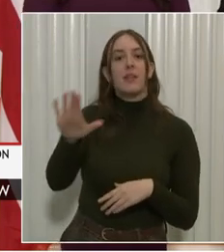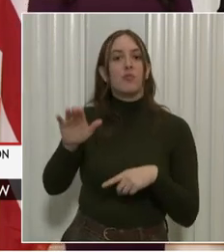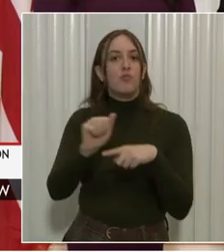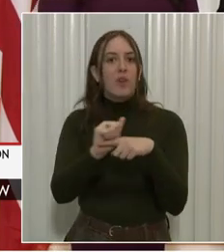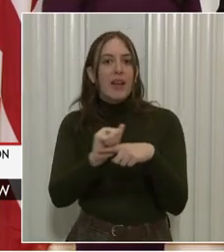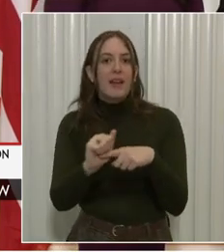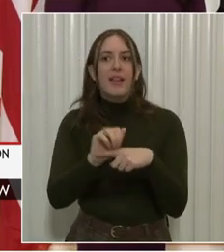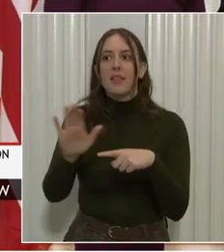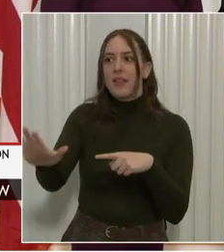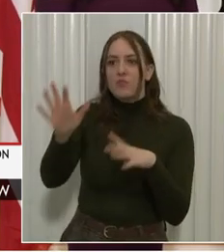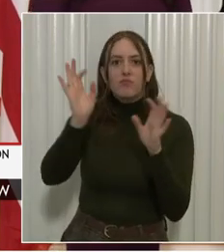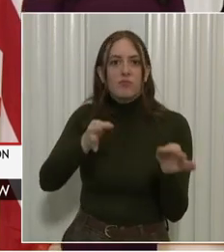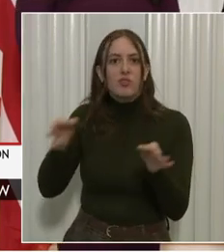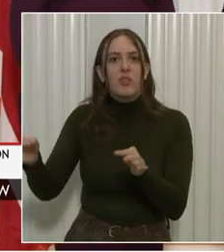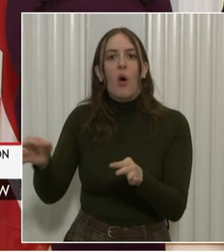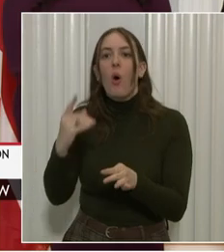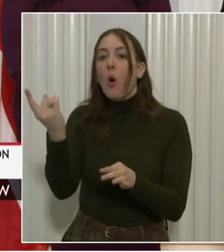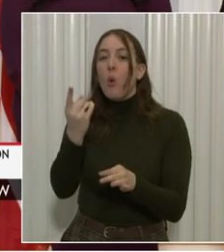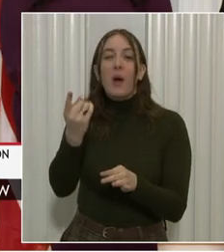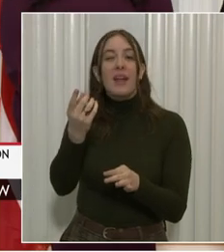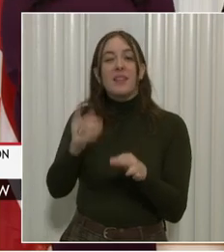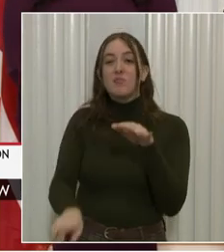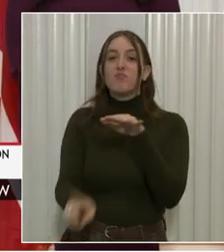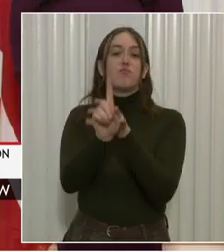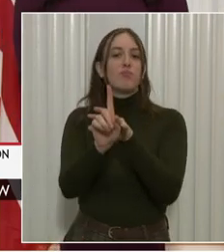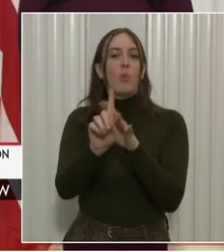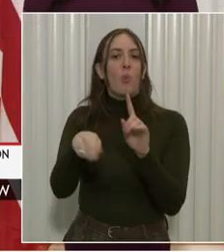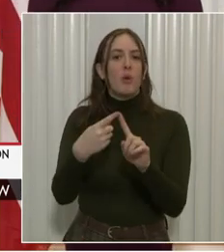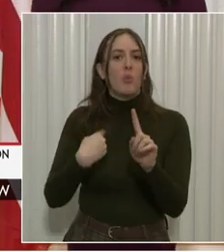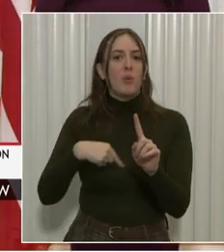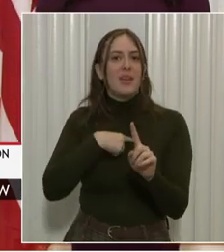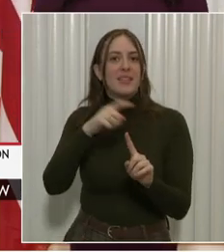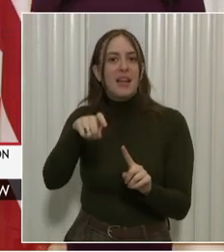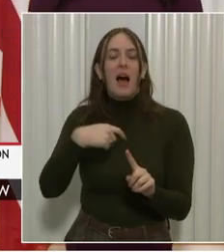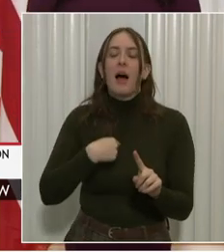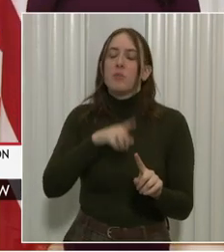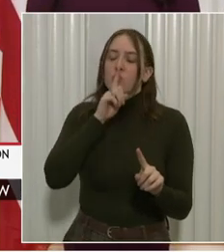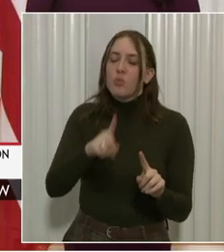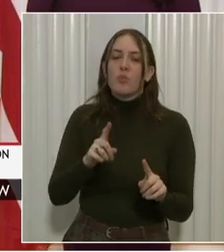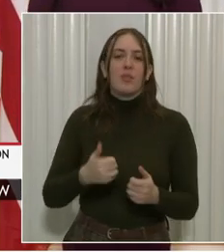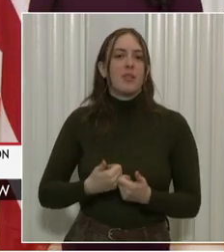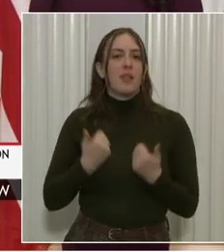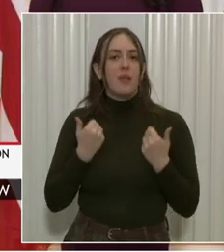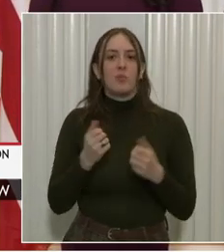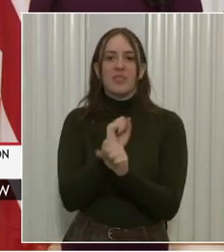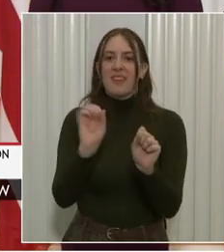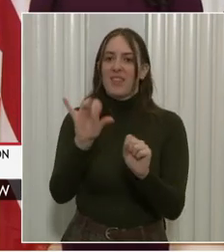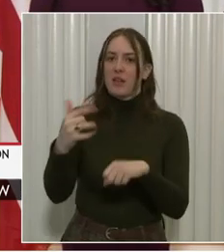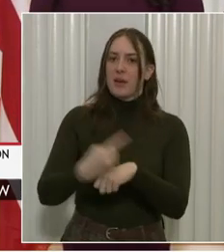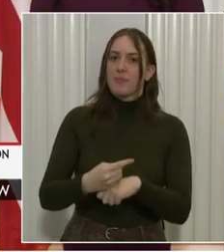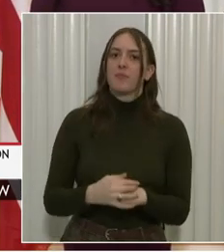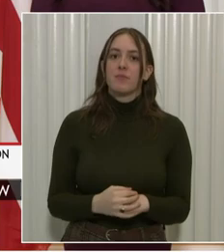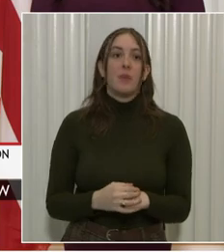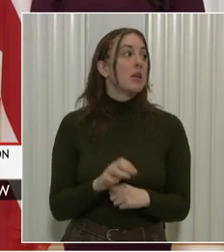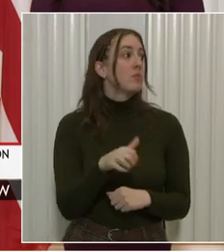on the scene when we need them. I am sure that lives were saved that day. Any other